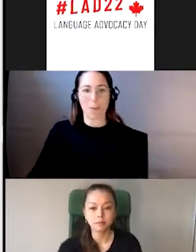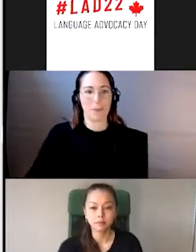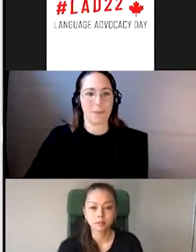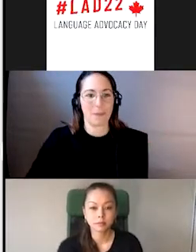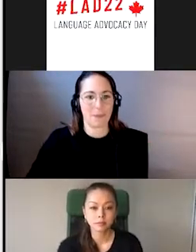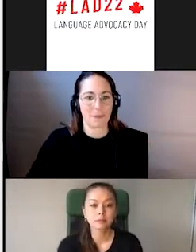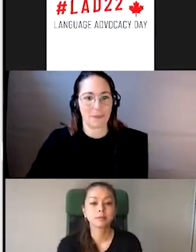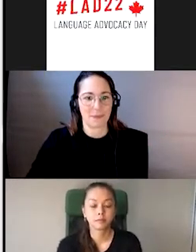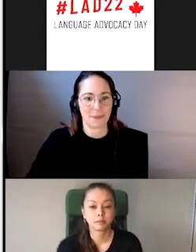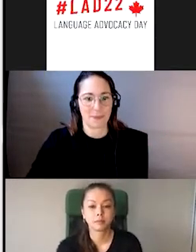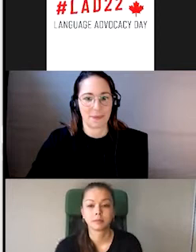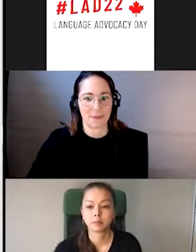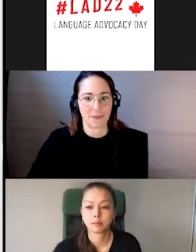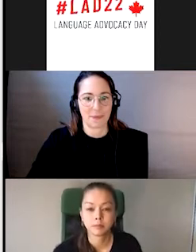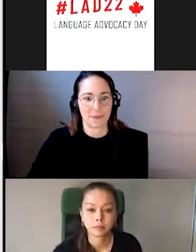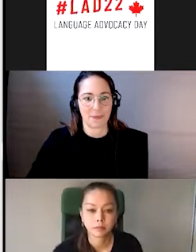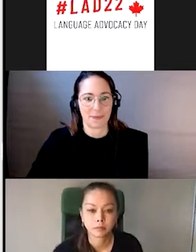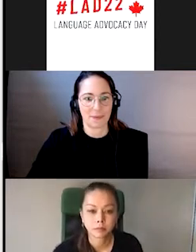Okay.